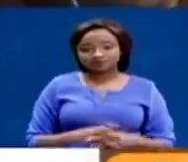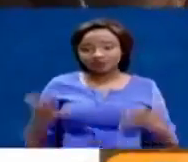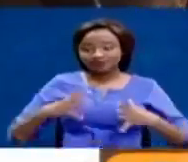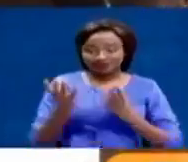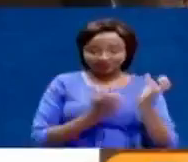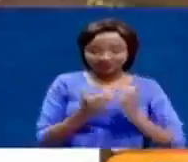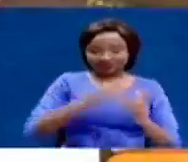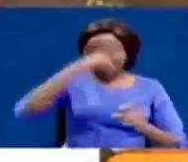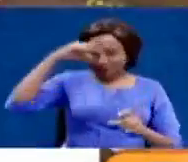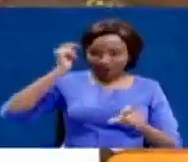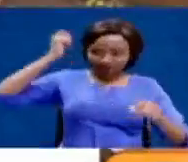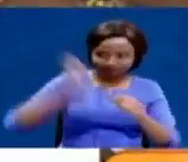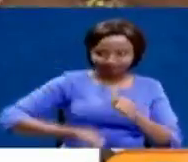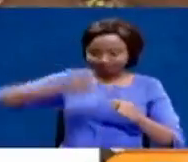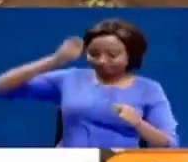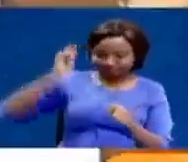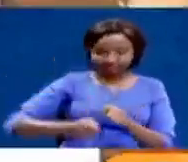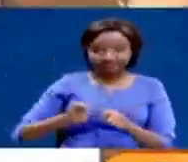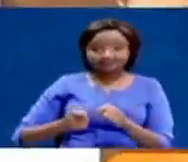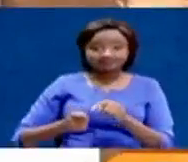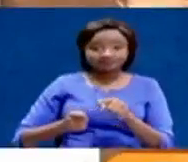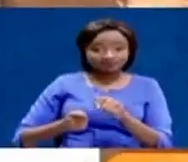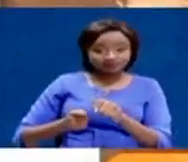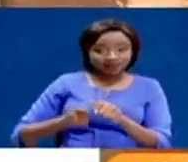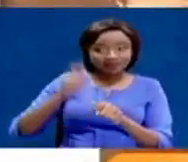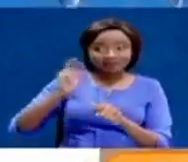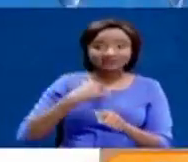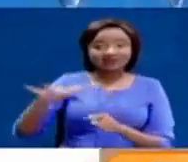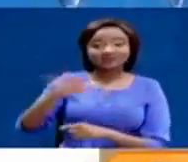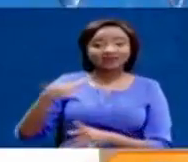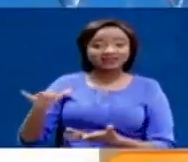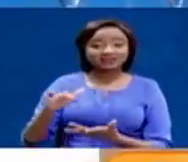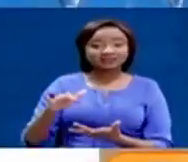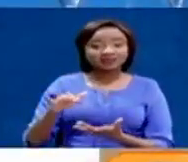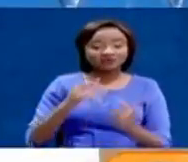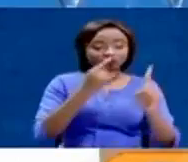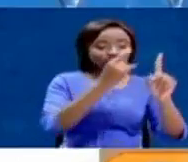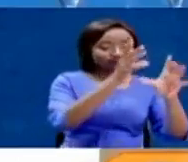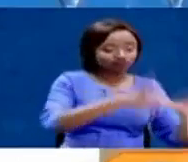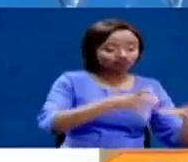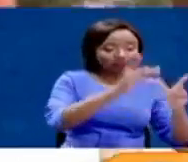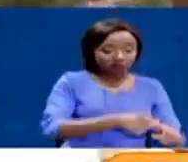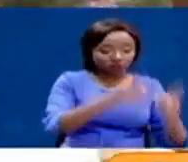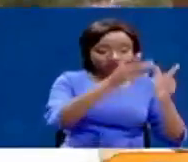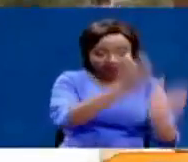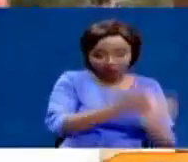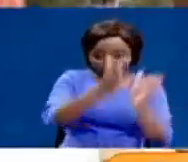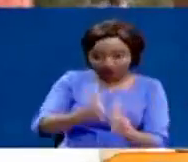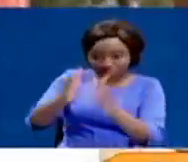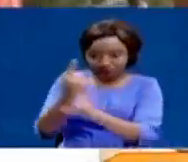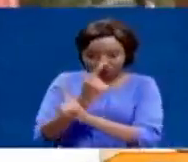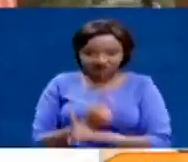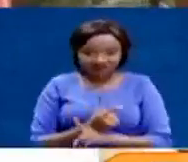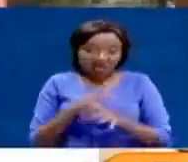Traders in the Juakali sector will have to designate workstations and tools for individual artisans and decontaminate in case